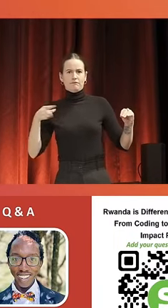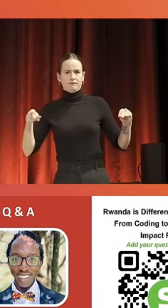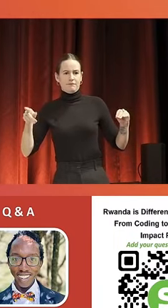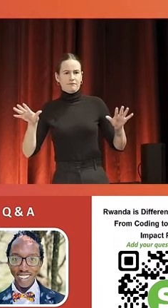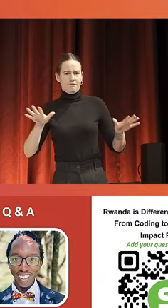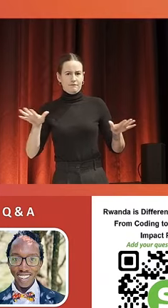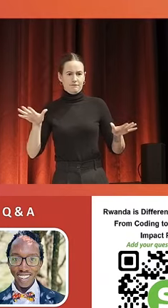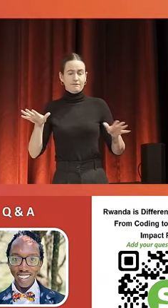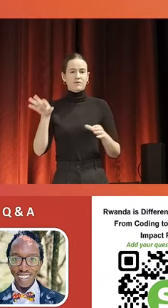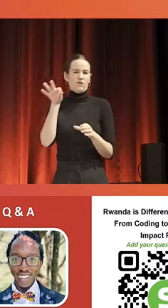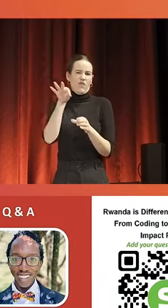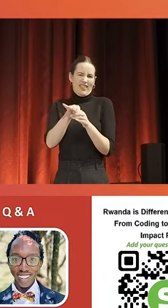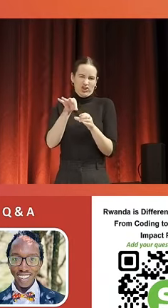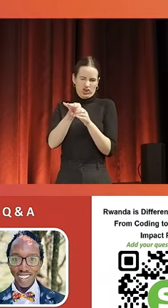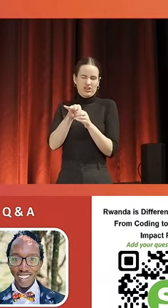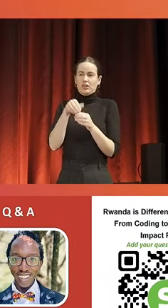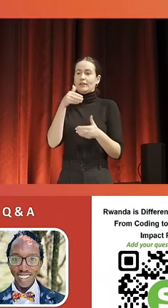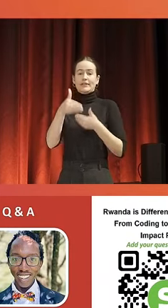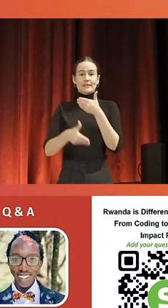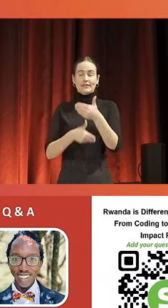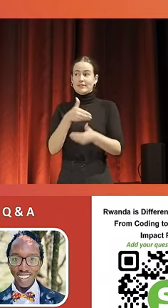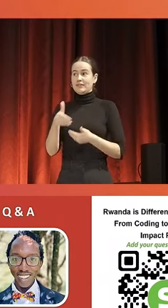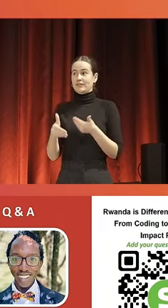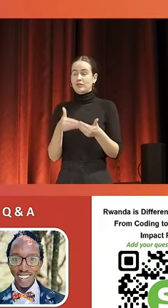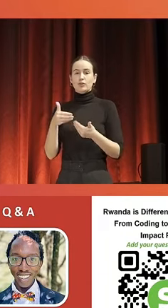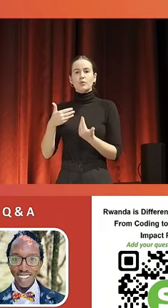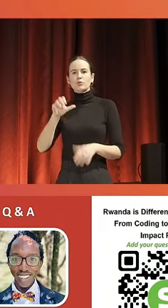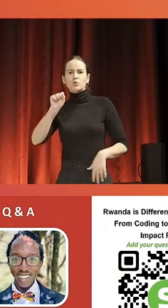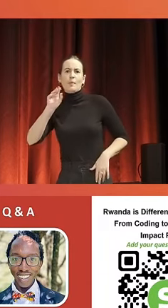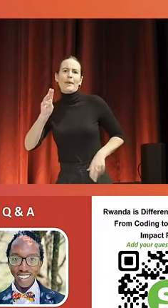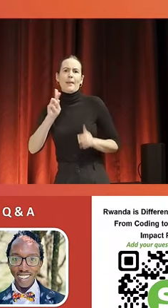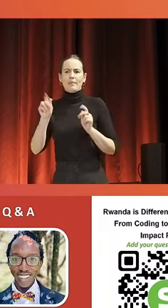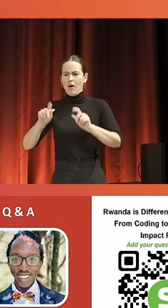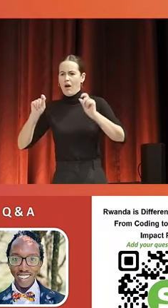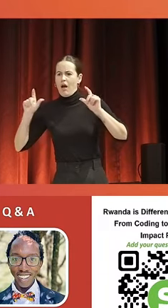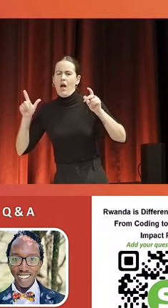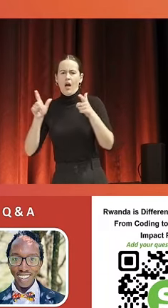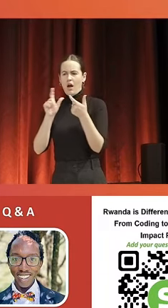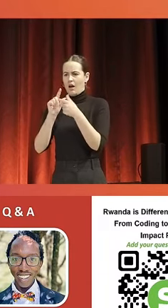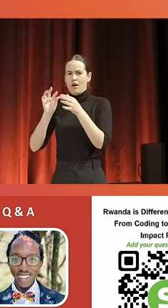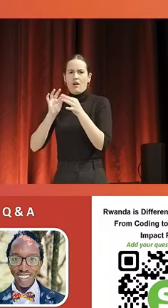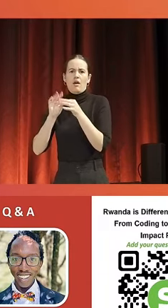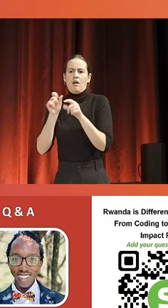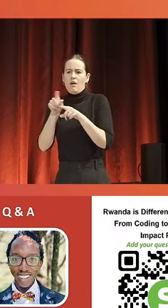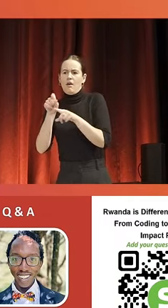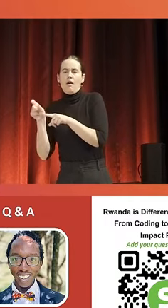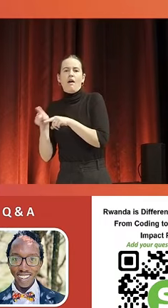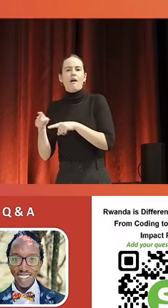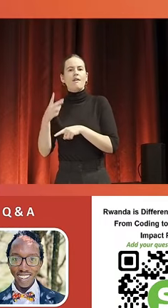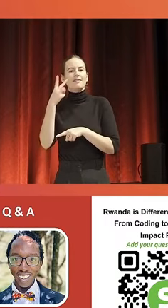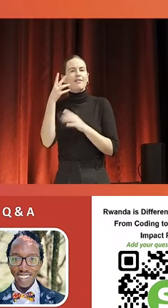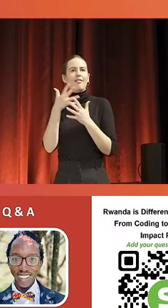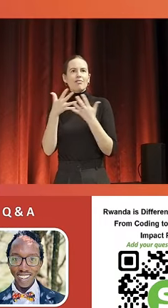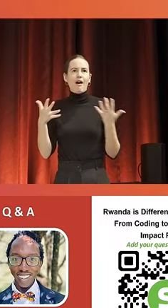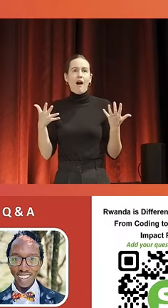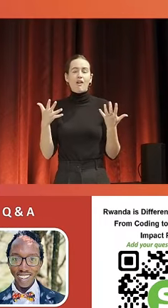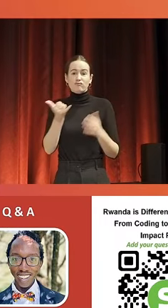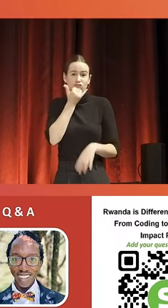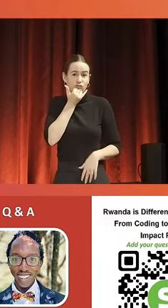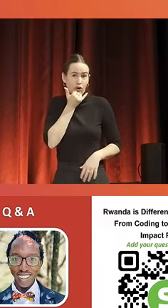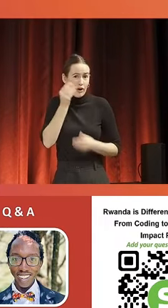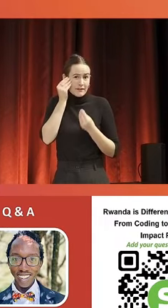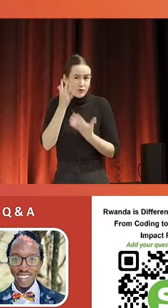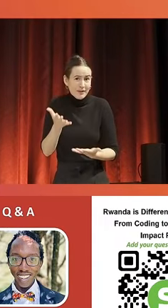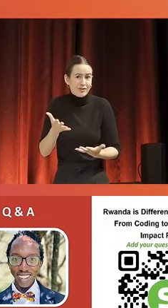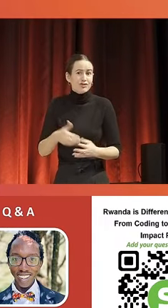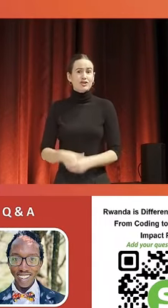election continued and we were online on social media, we could see a lot of fake news and disinformation